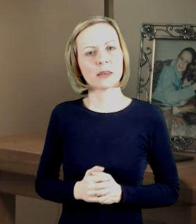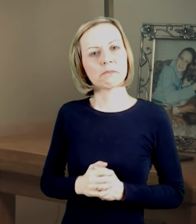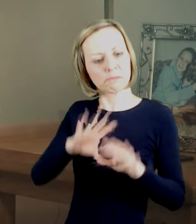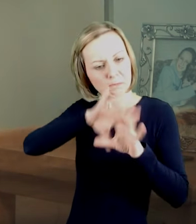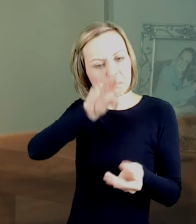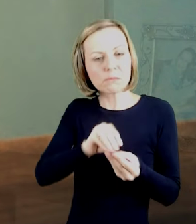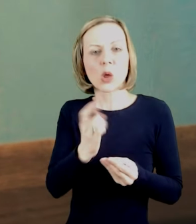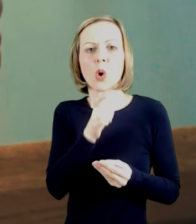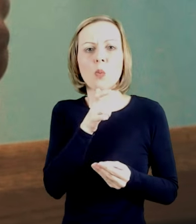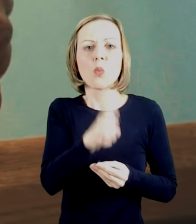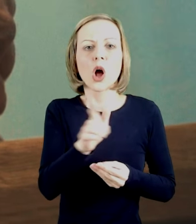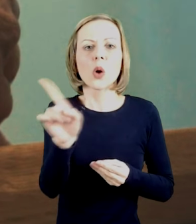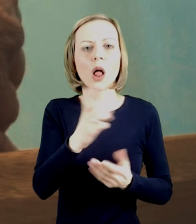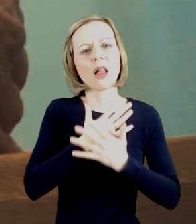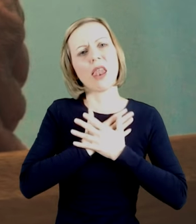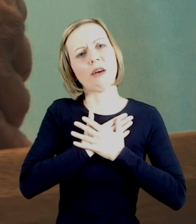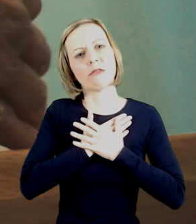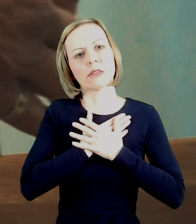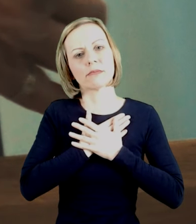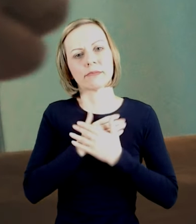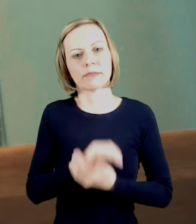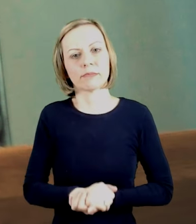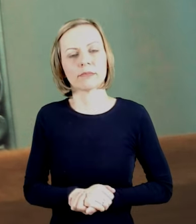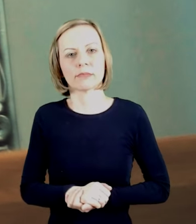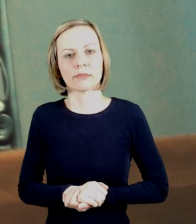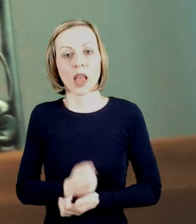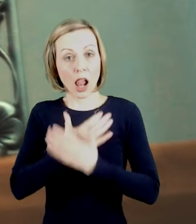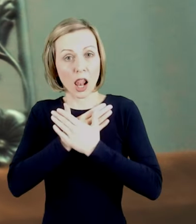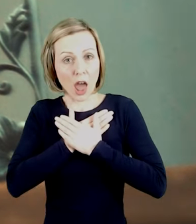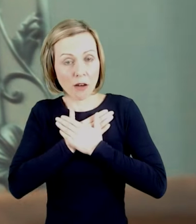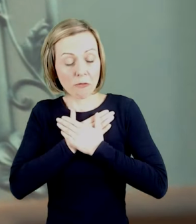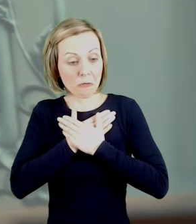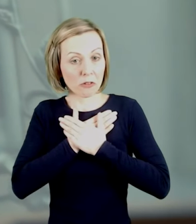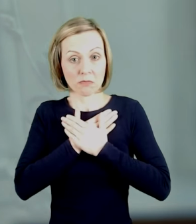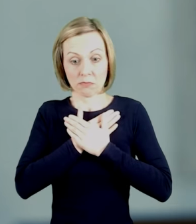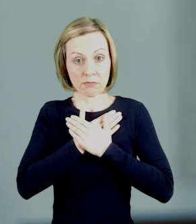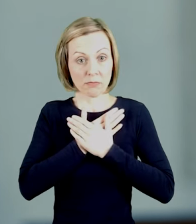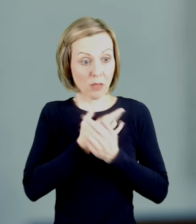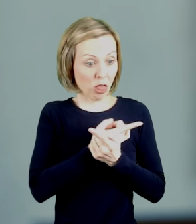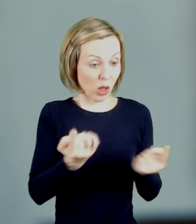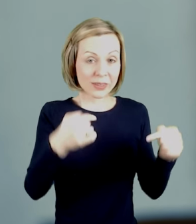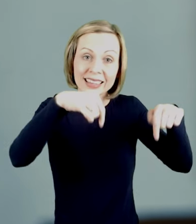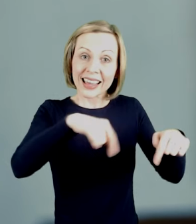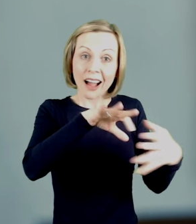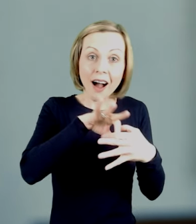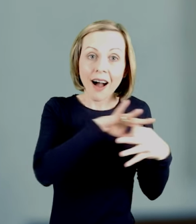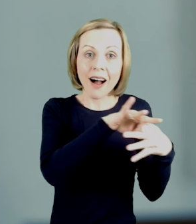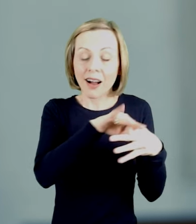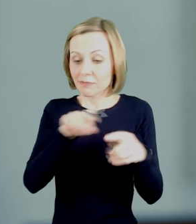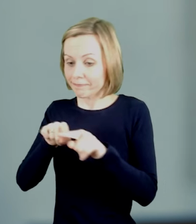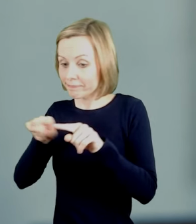Christmas in one word. That word would be love. Love for those who are still with us.